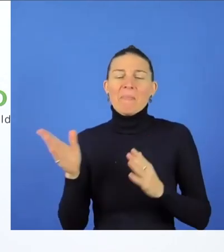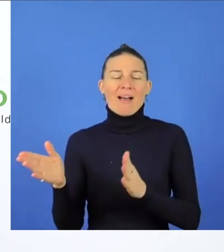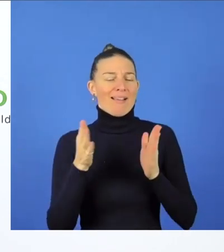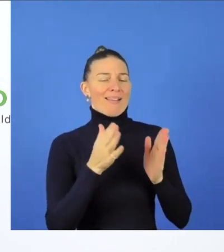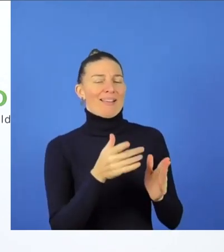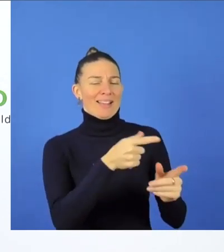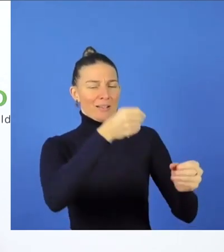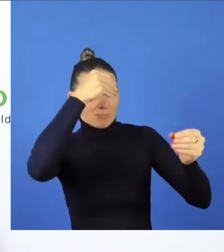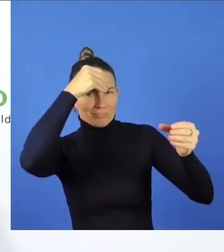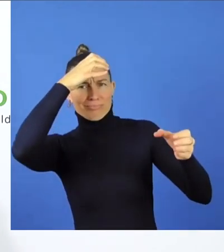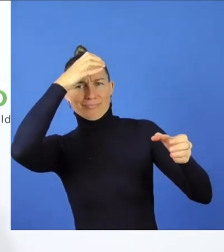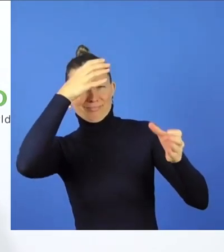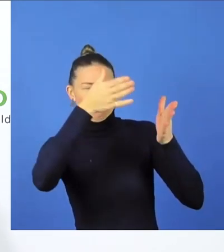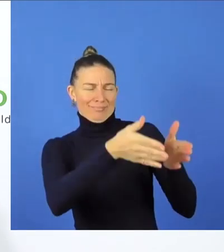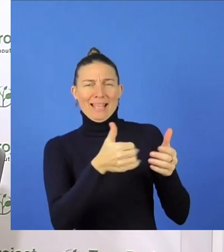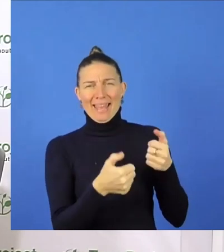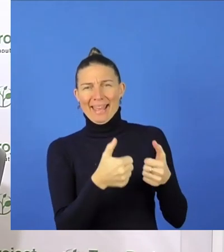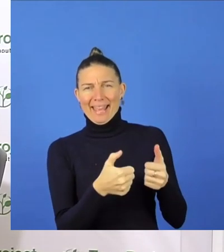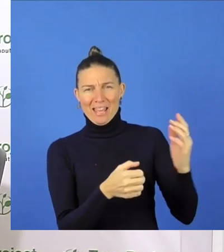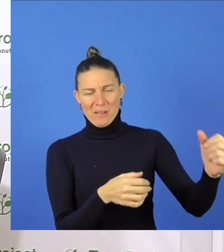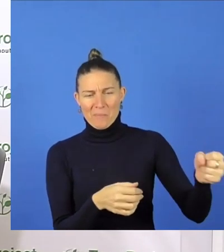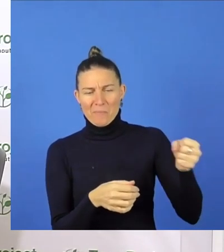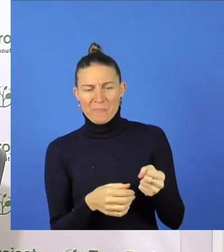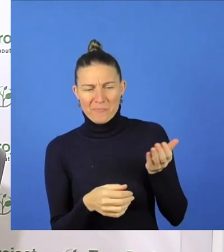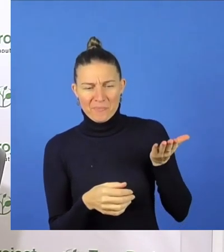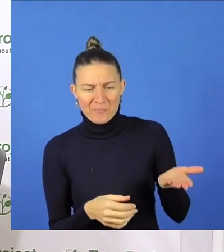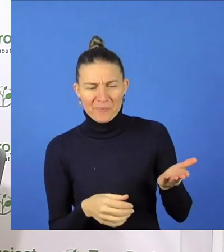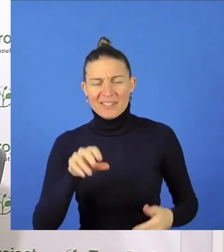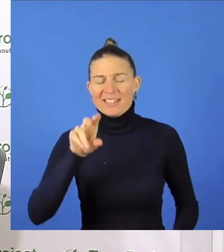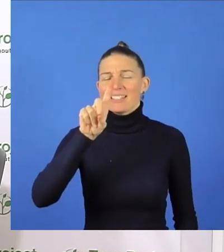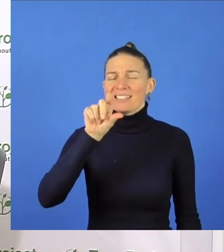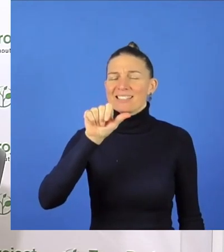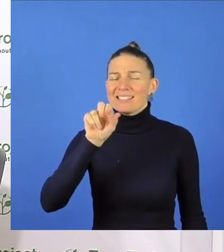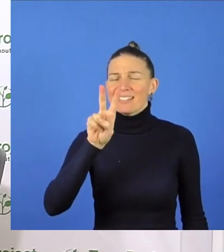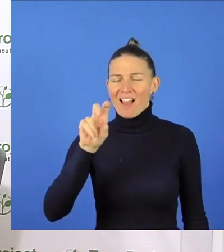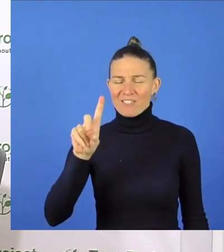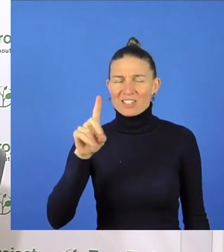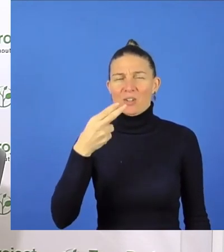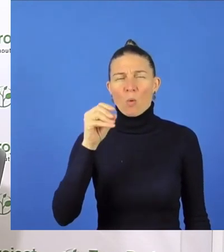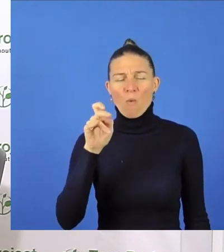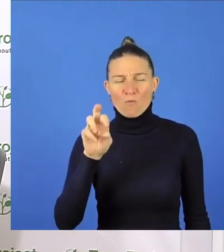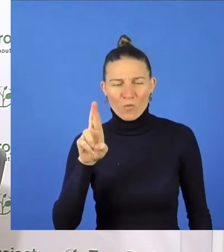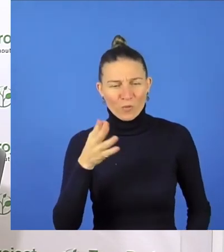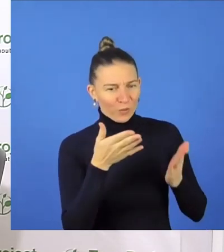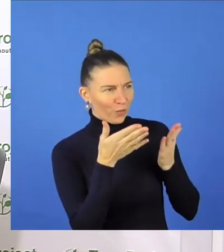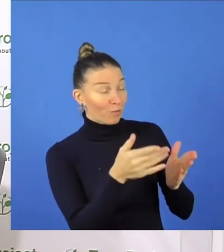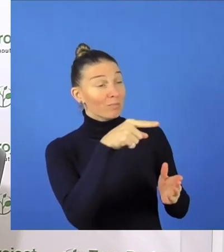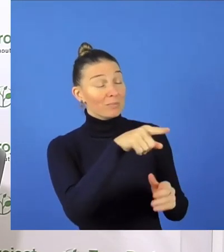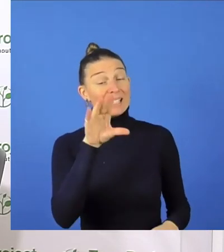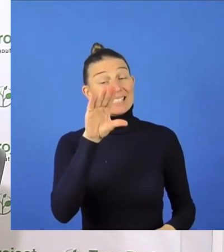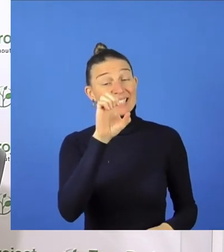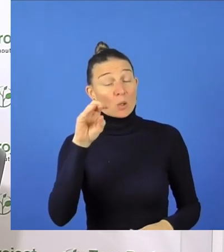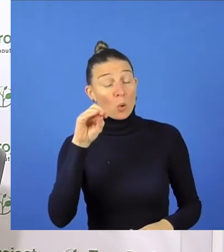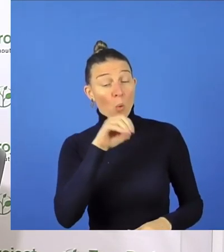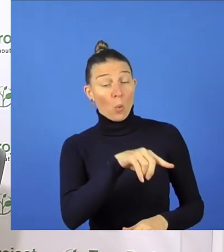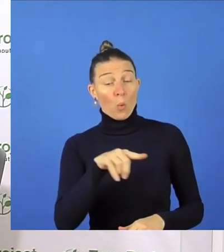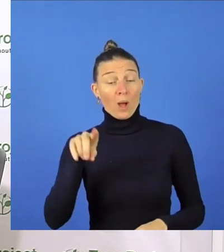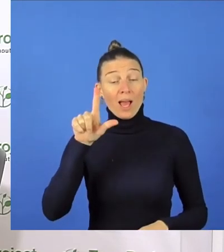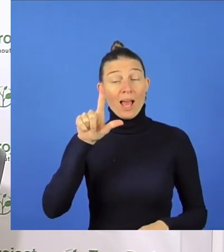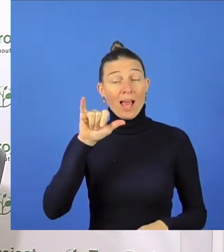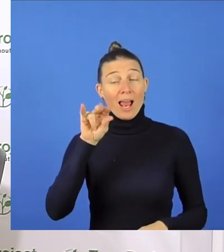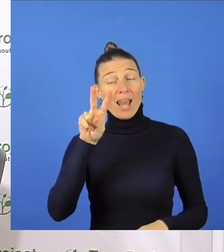me. Welcome, David Hofer. Thanks for being with us. You are the CEO of LIFETOOL, and why don't you start